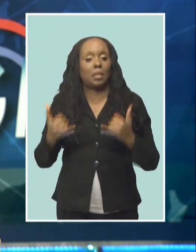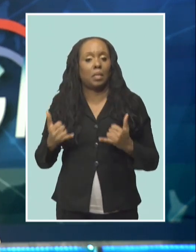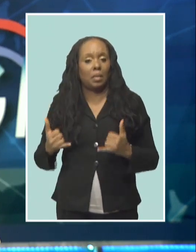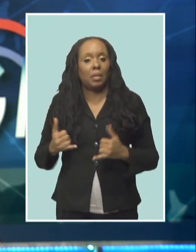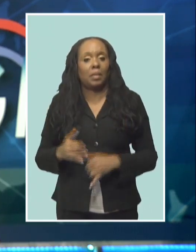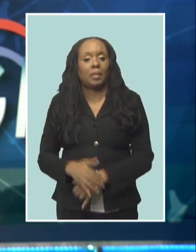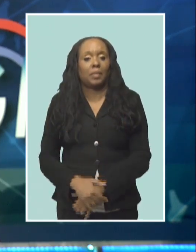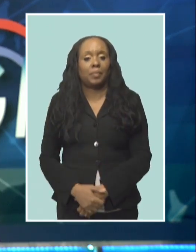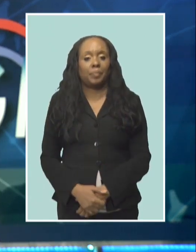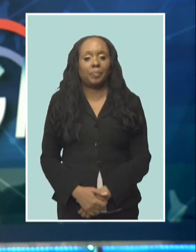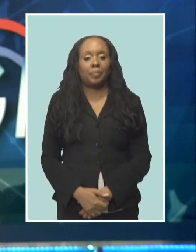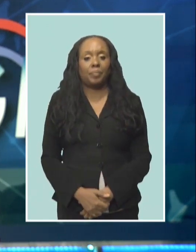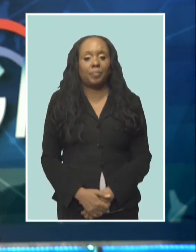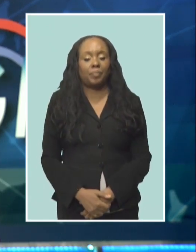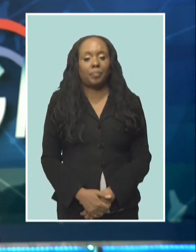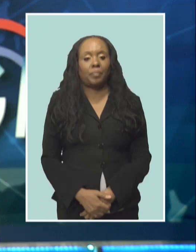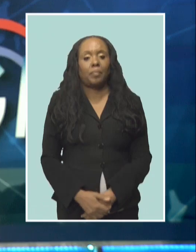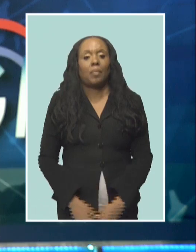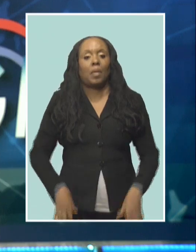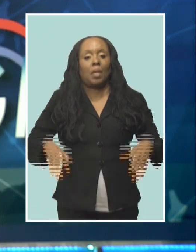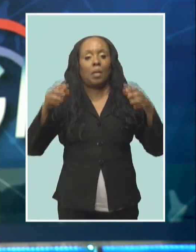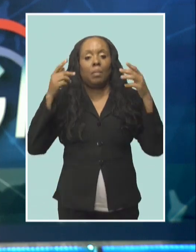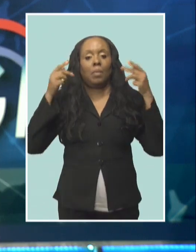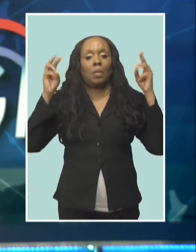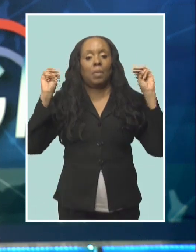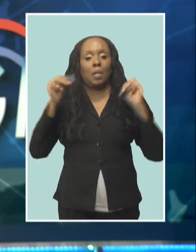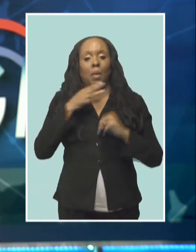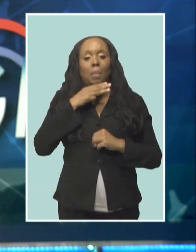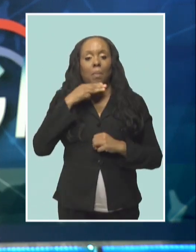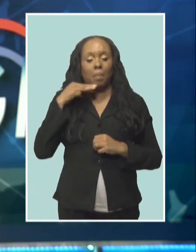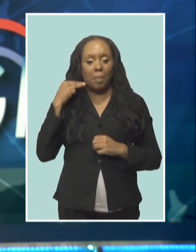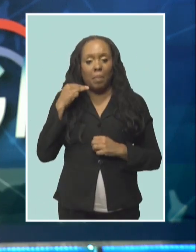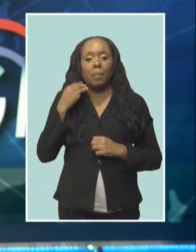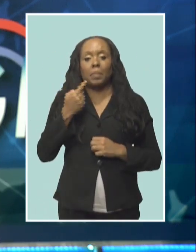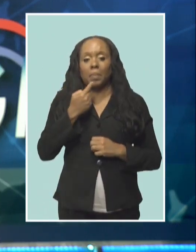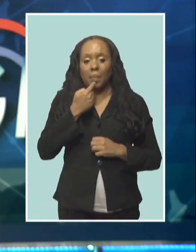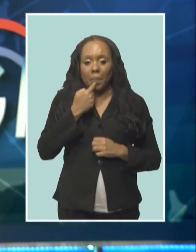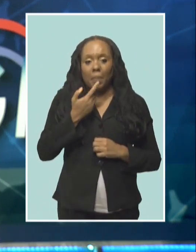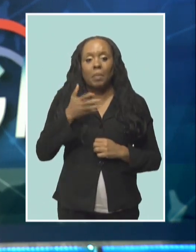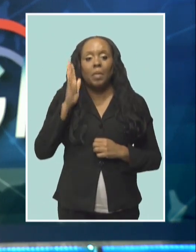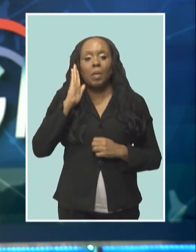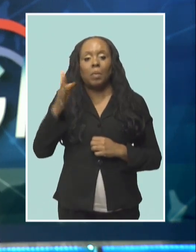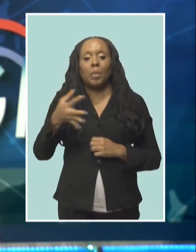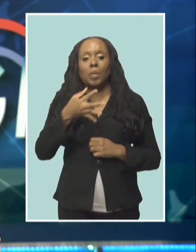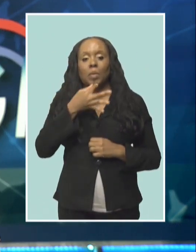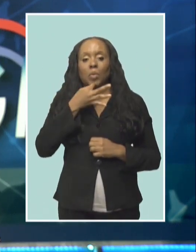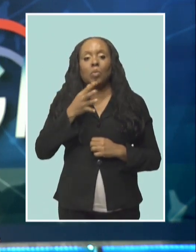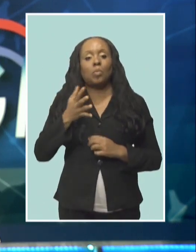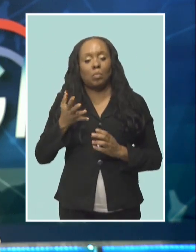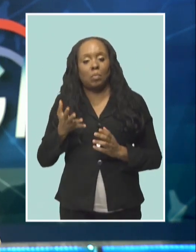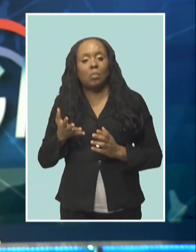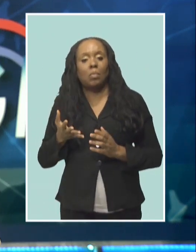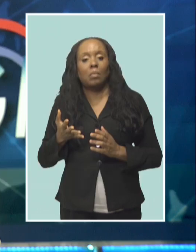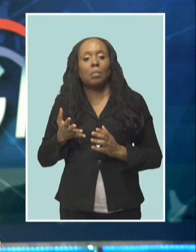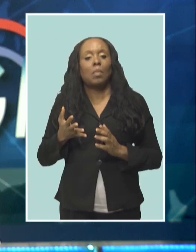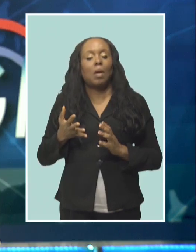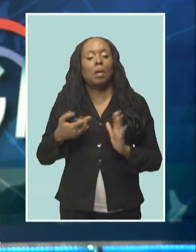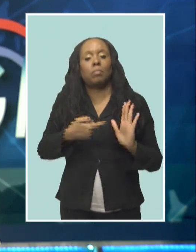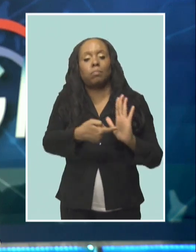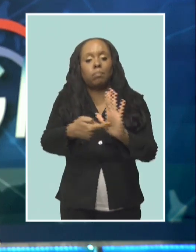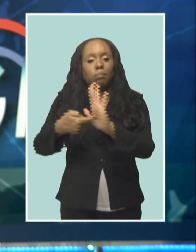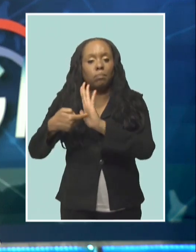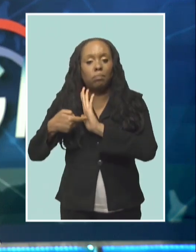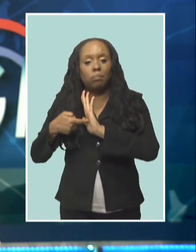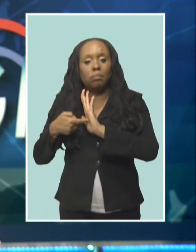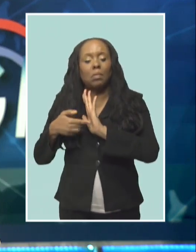2025-2026, was passed. Meanwhile, Prime Minister Mia Amor-Motley has given some indication that she will soon be shedding